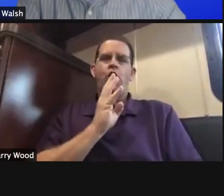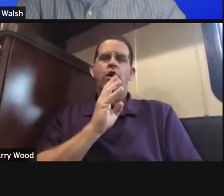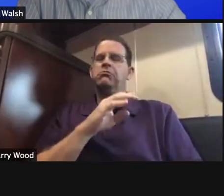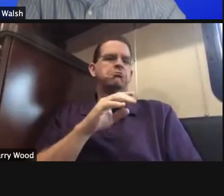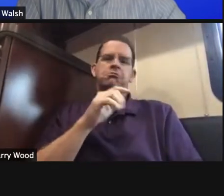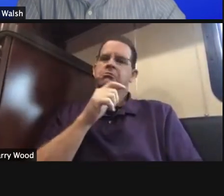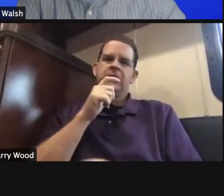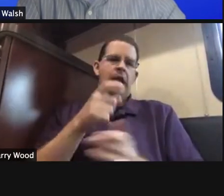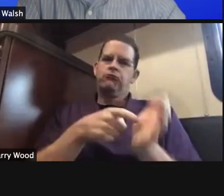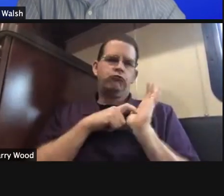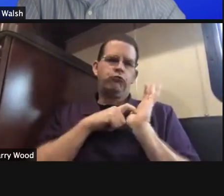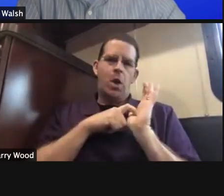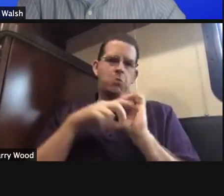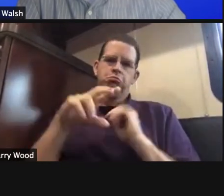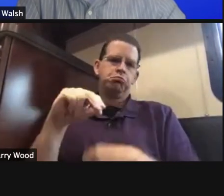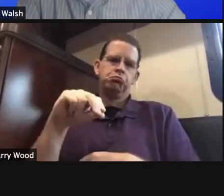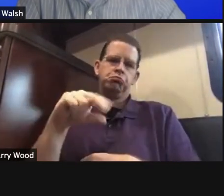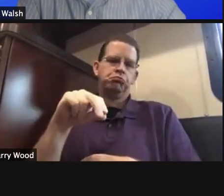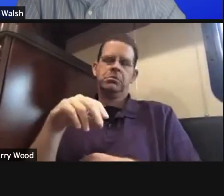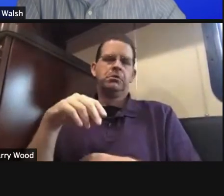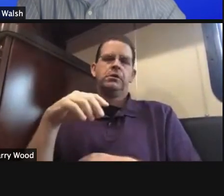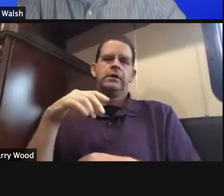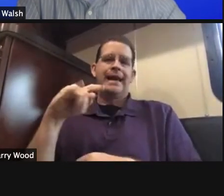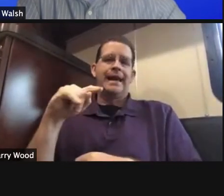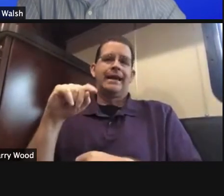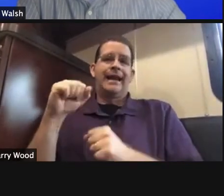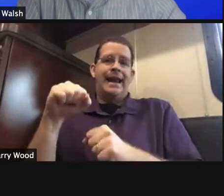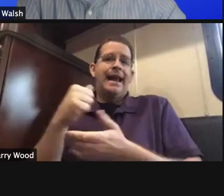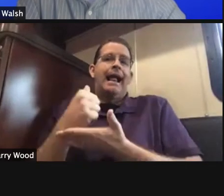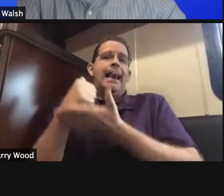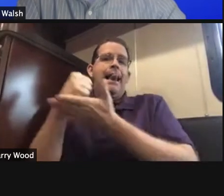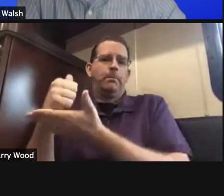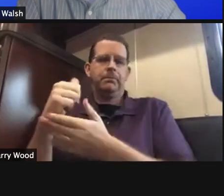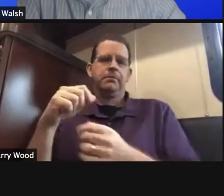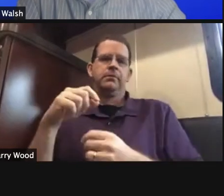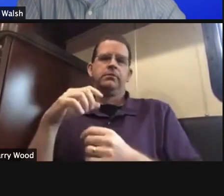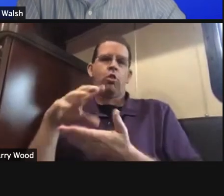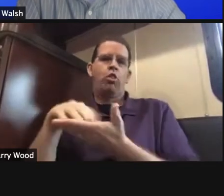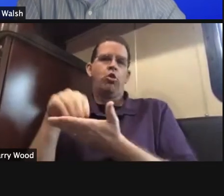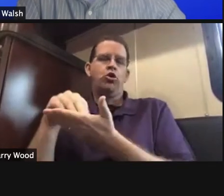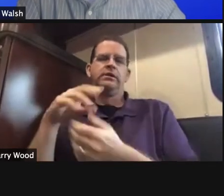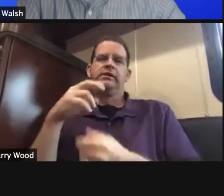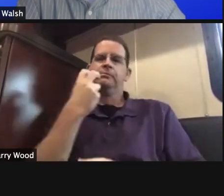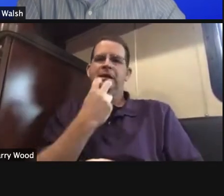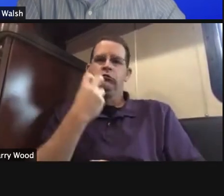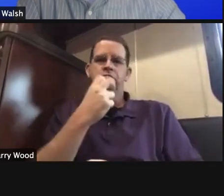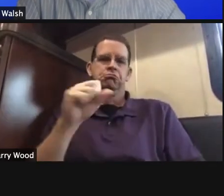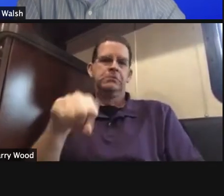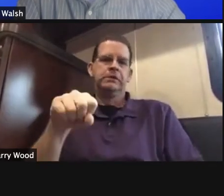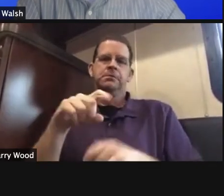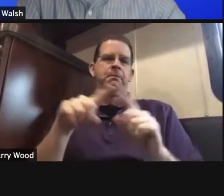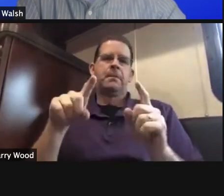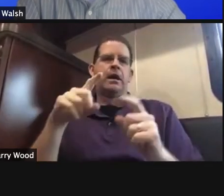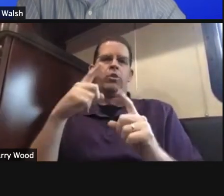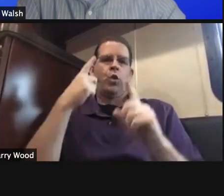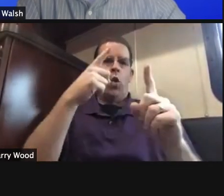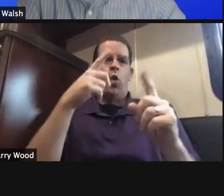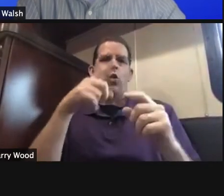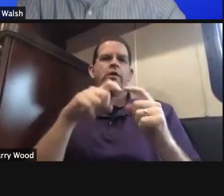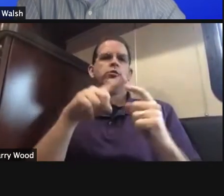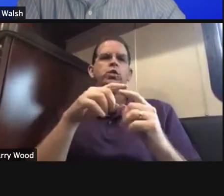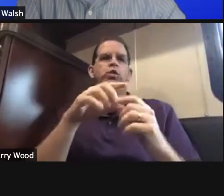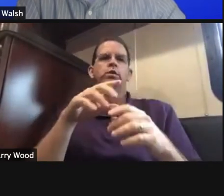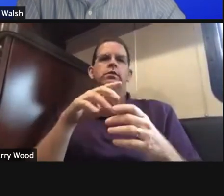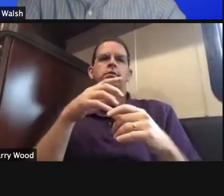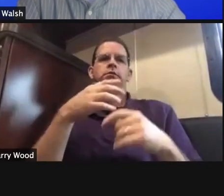thinks that the student is learning how to talk, but really it's not that. Um, it can help, um, learning